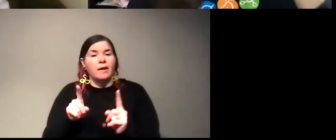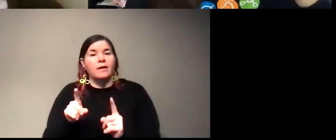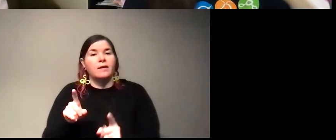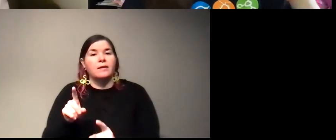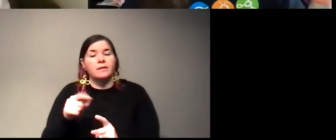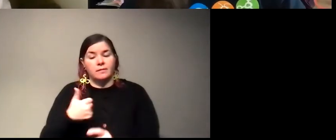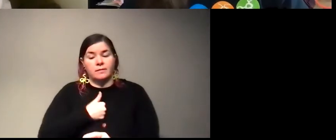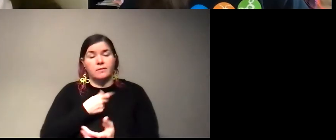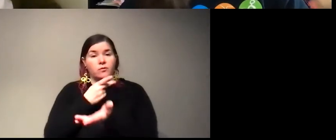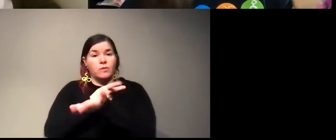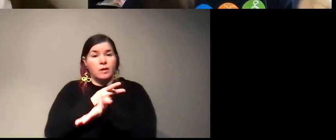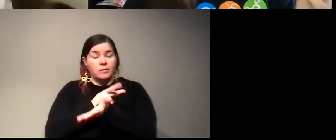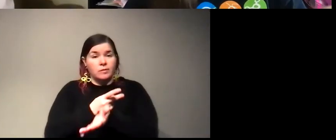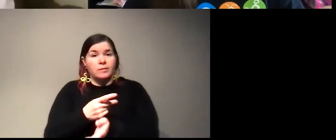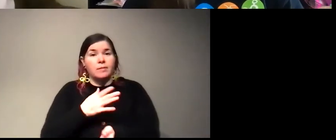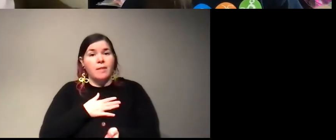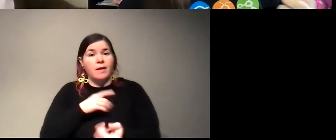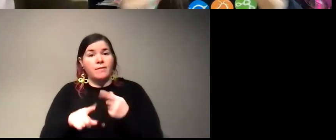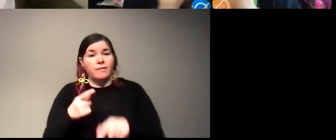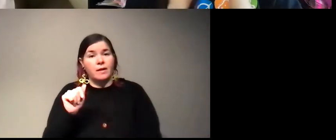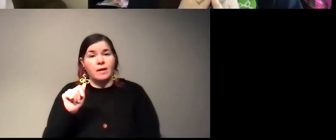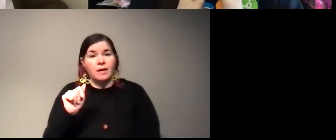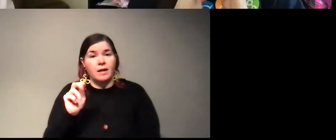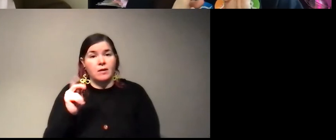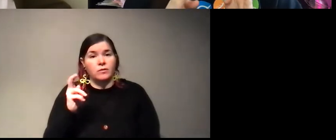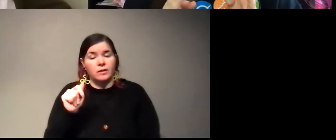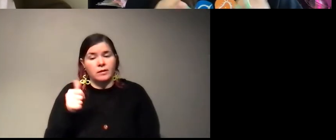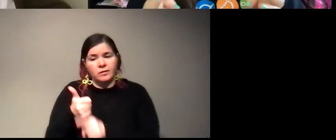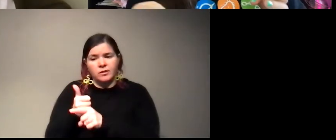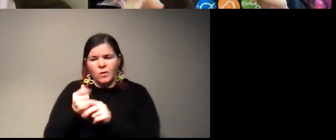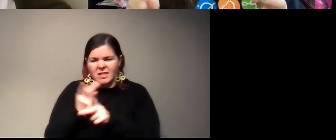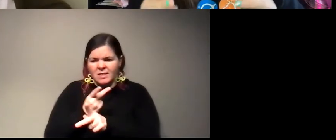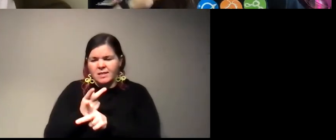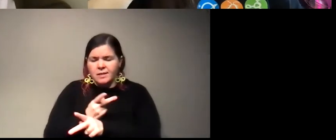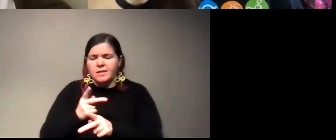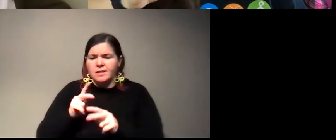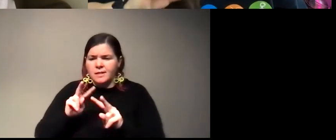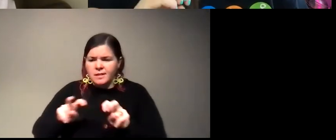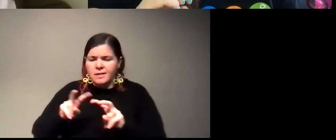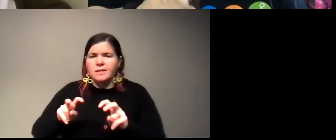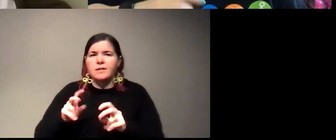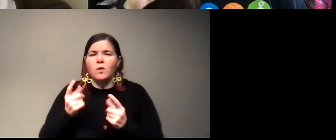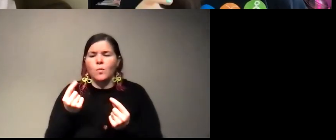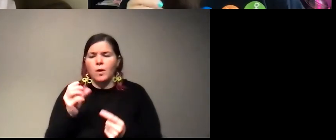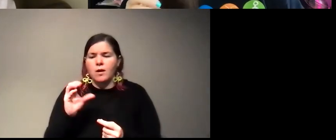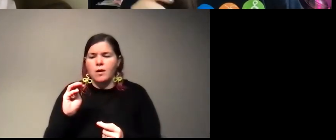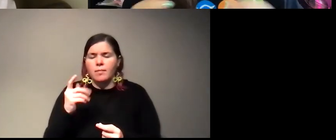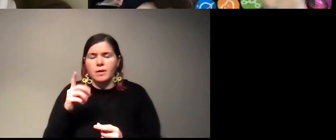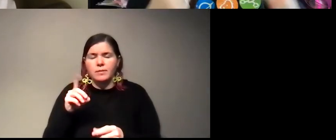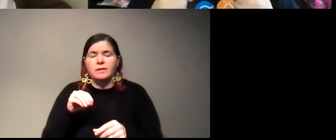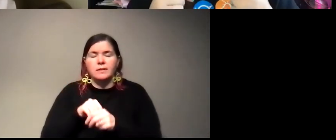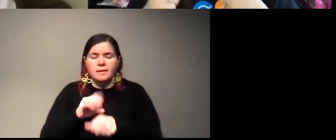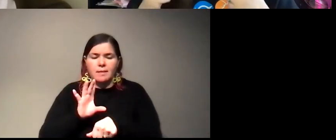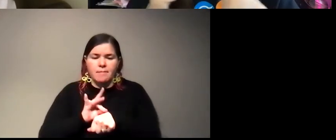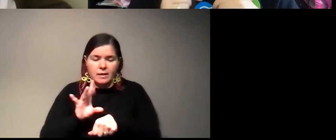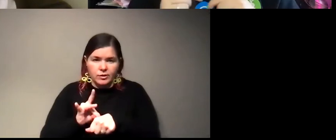in grad school, my buddy Andrea was trying to figure out what compounds inside of bacteria that